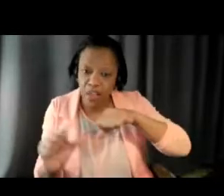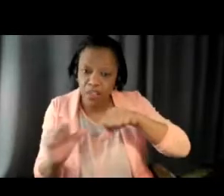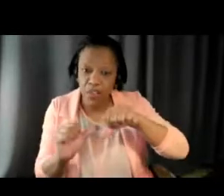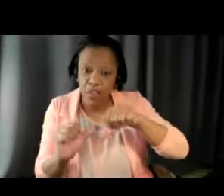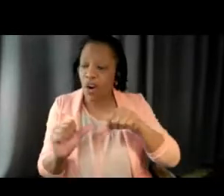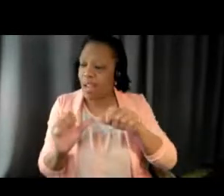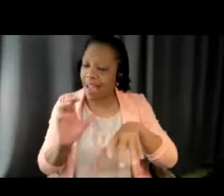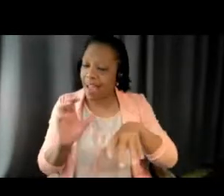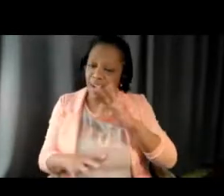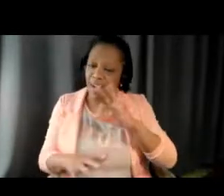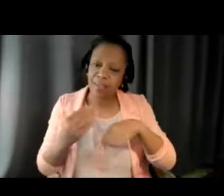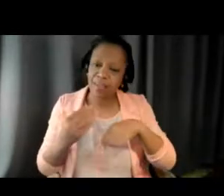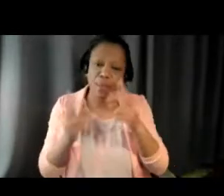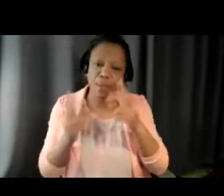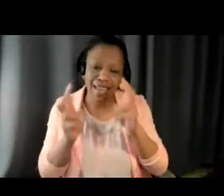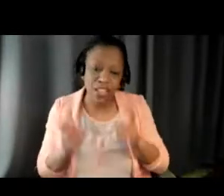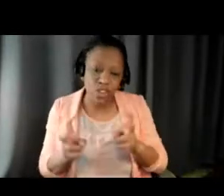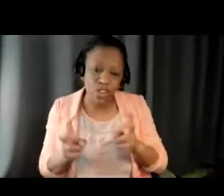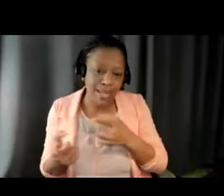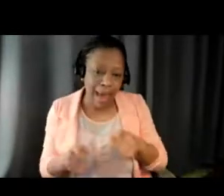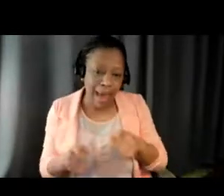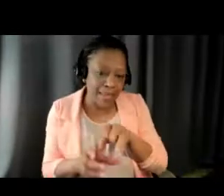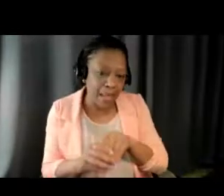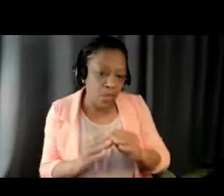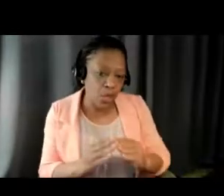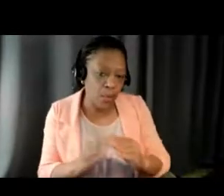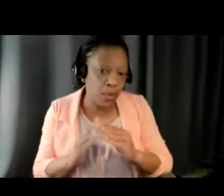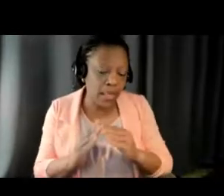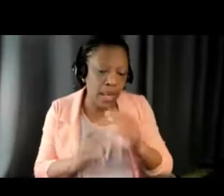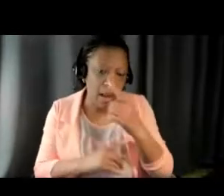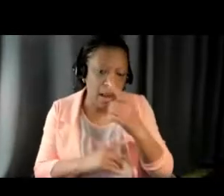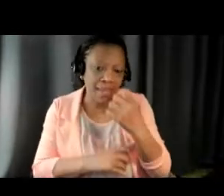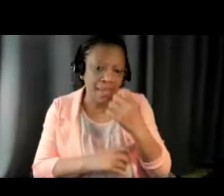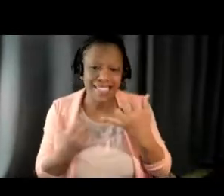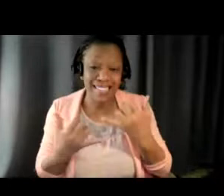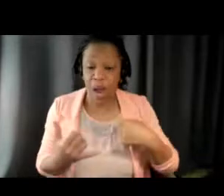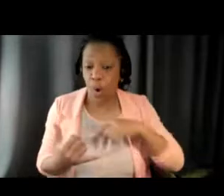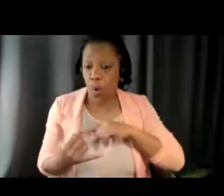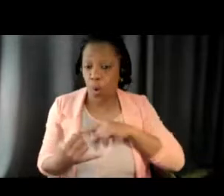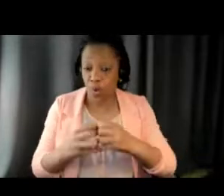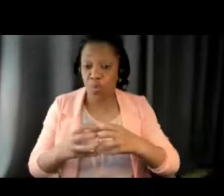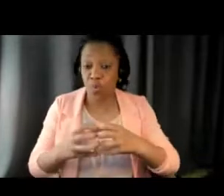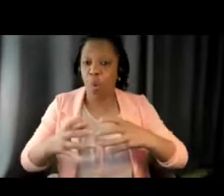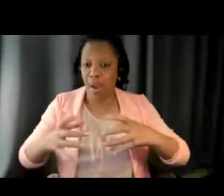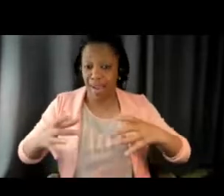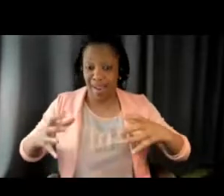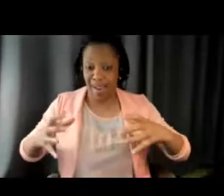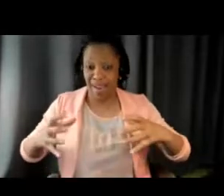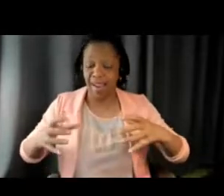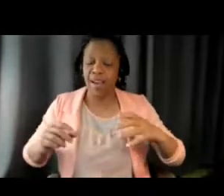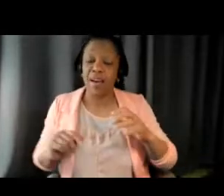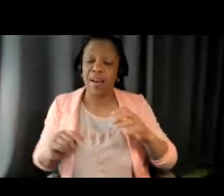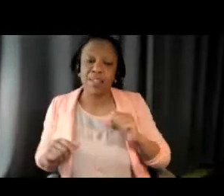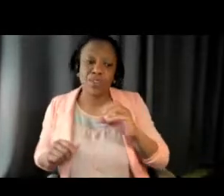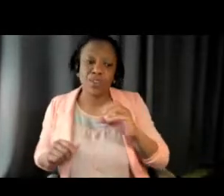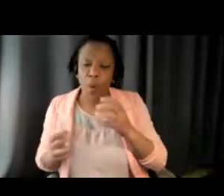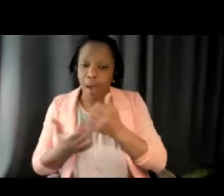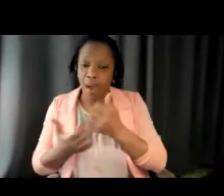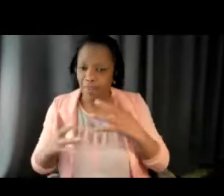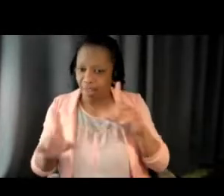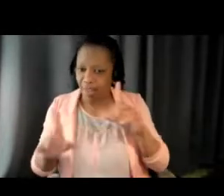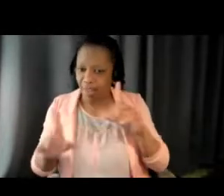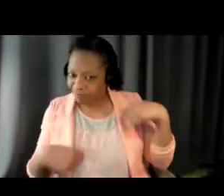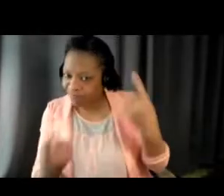community because we're growing. And the things that we've been doing over at IMAN and from